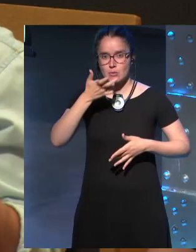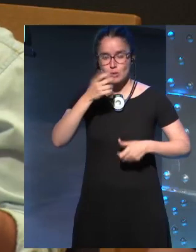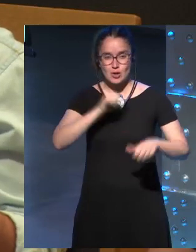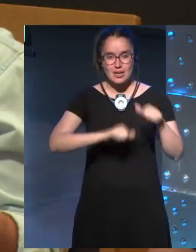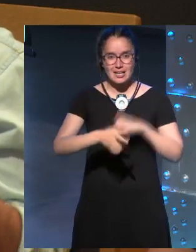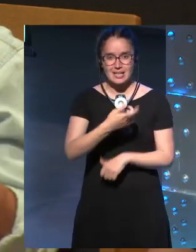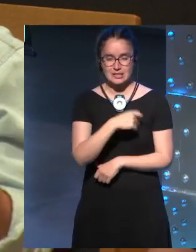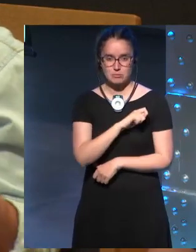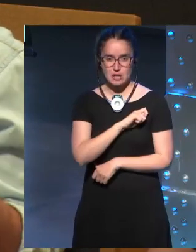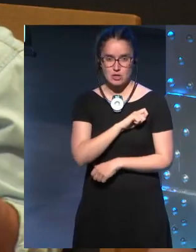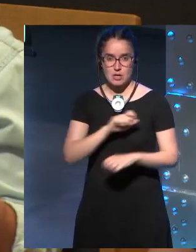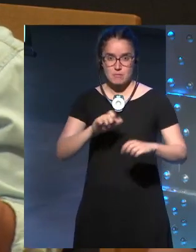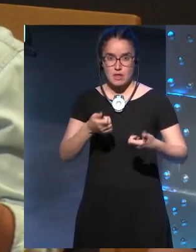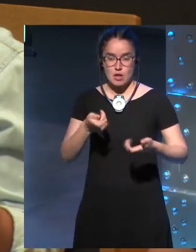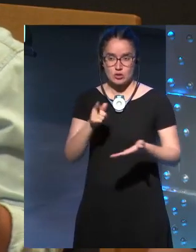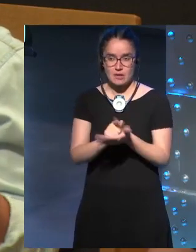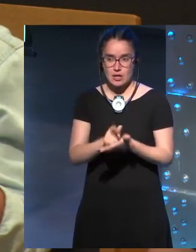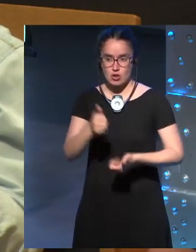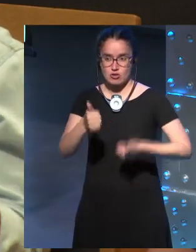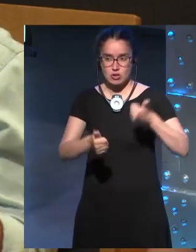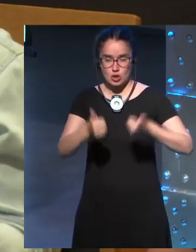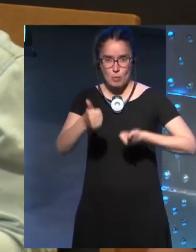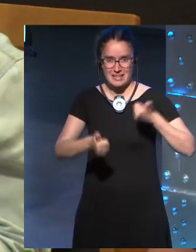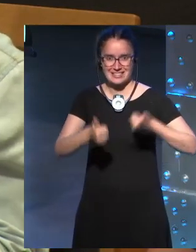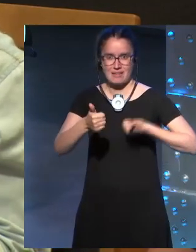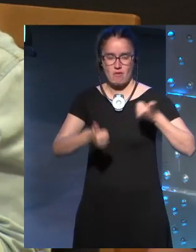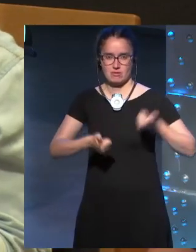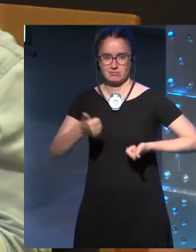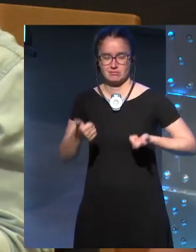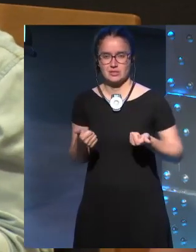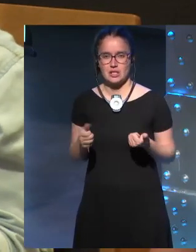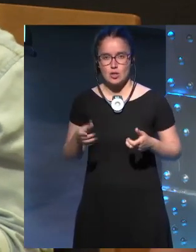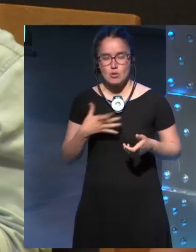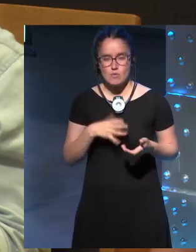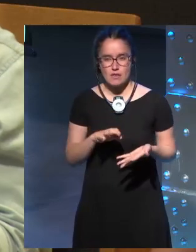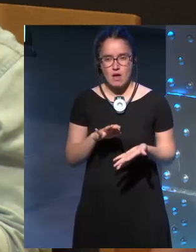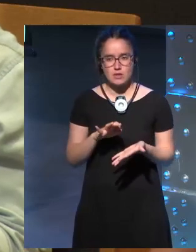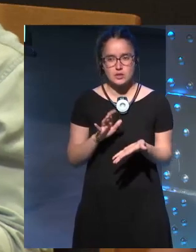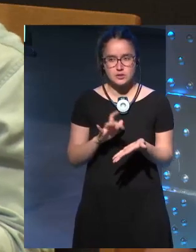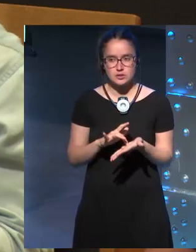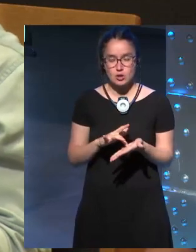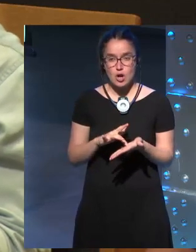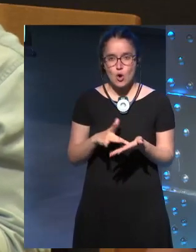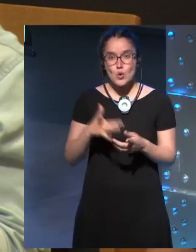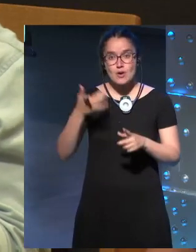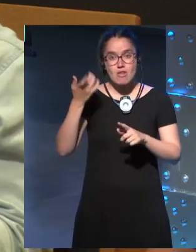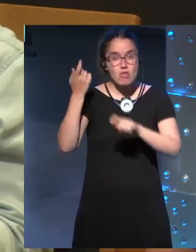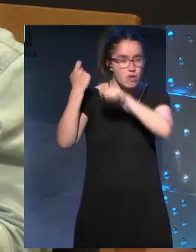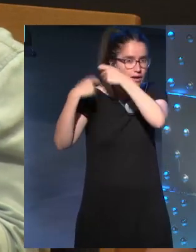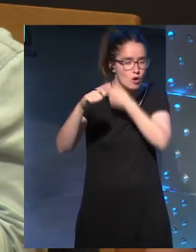players when they are at the best moment, so that the Spanish league can be competitive again, and it can